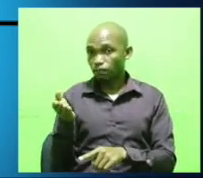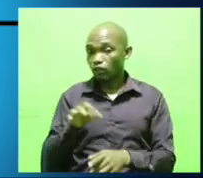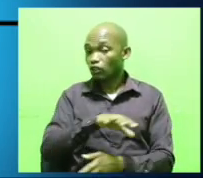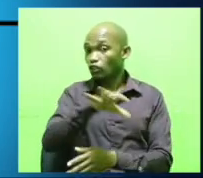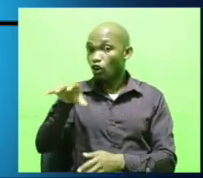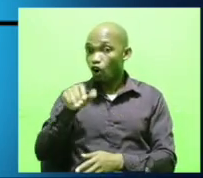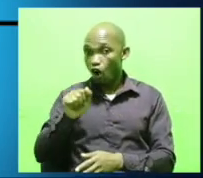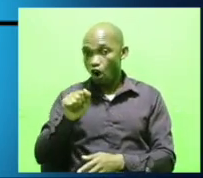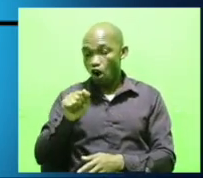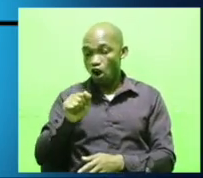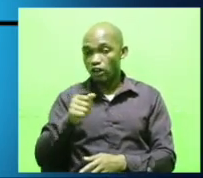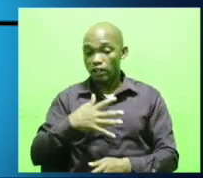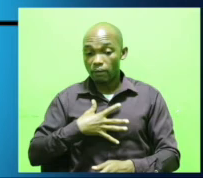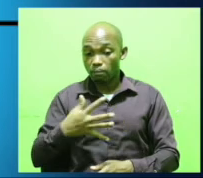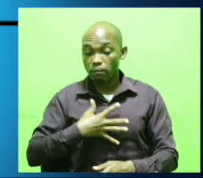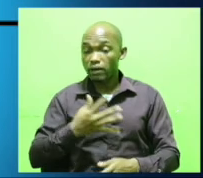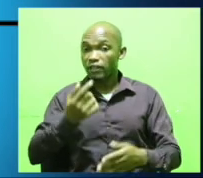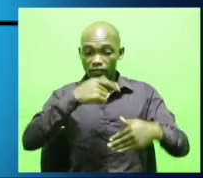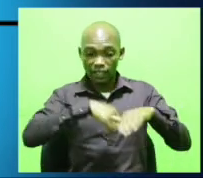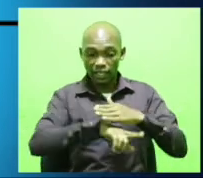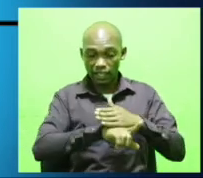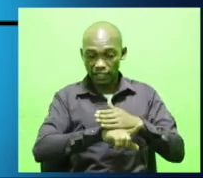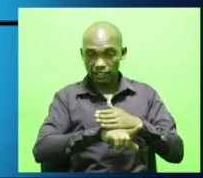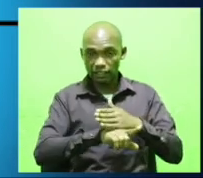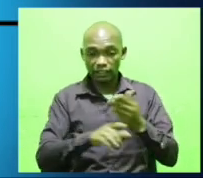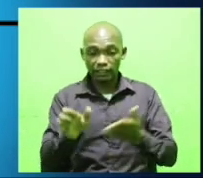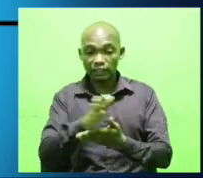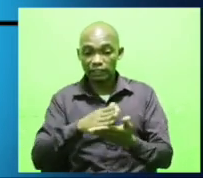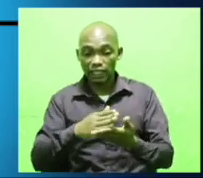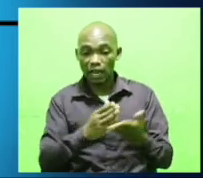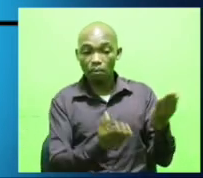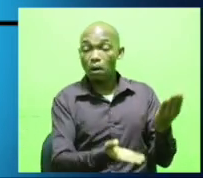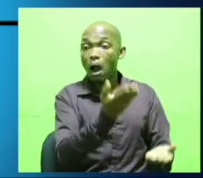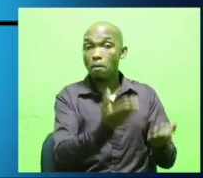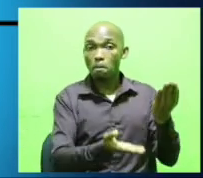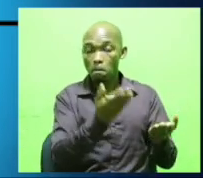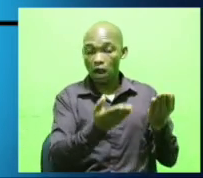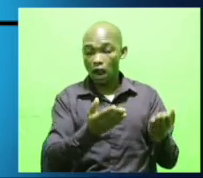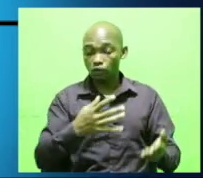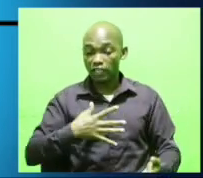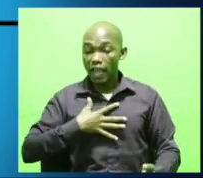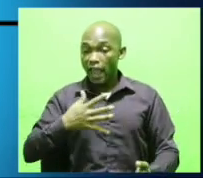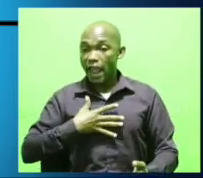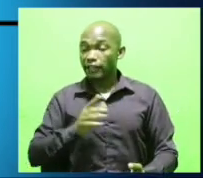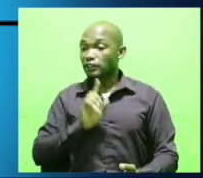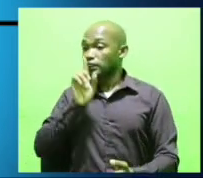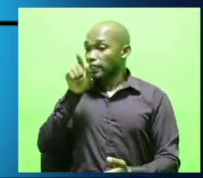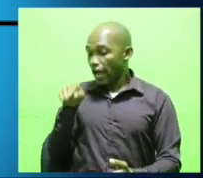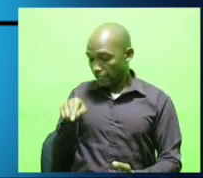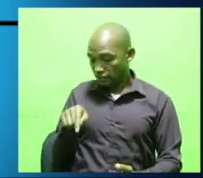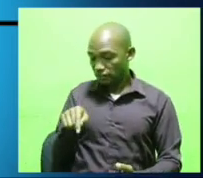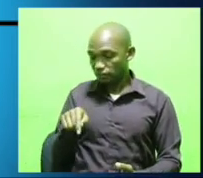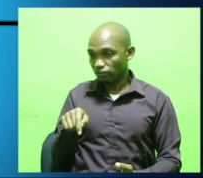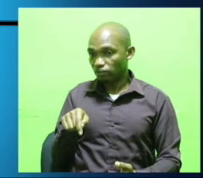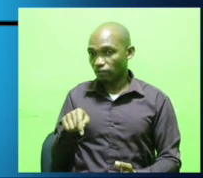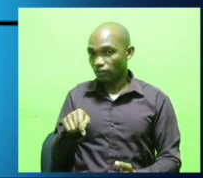body. Some amount of oxygen is exhaled along with carbon dioxide. You will also wonder, how